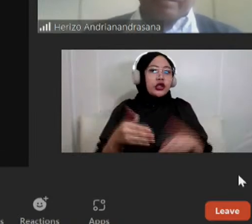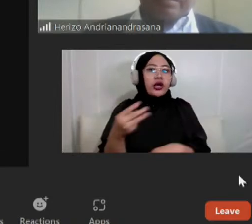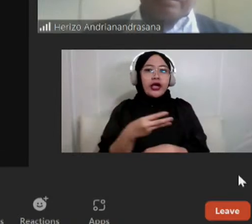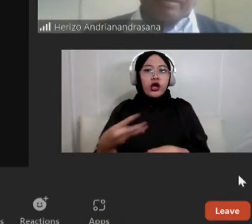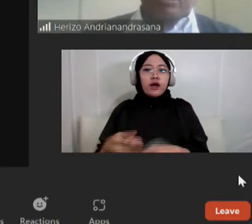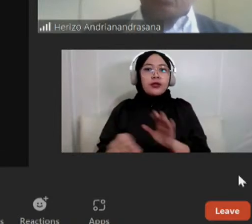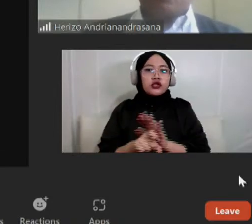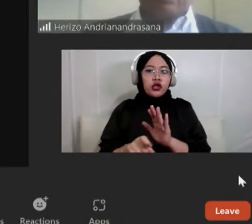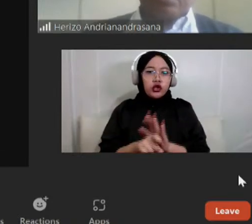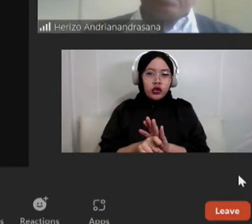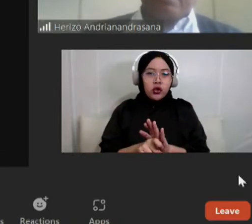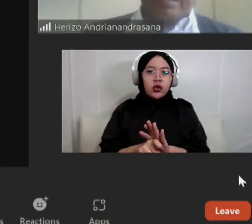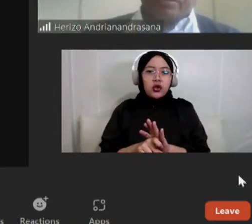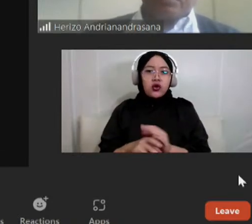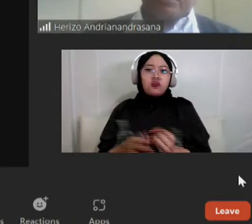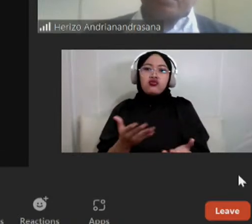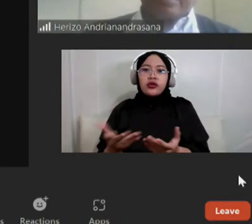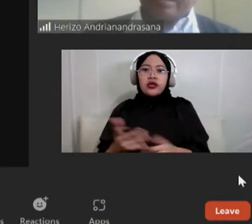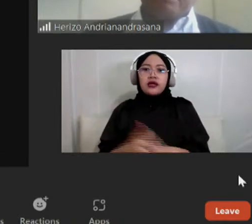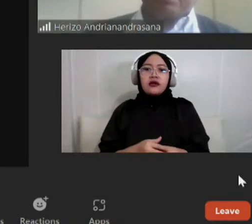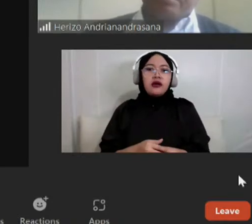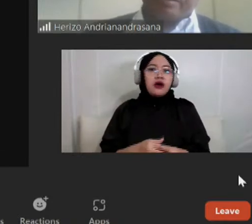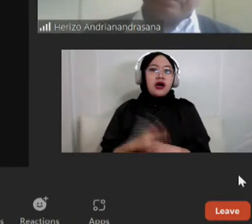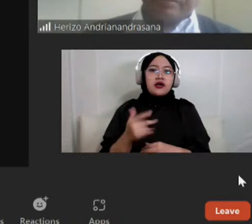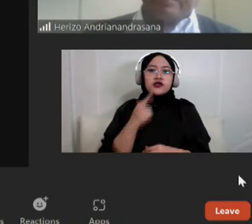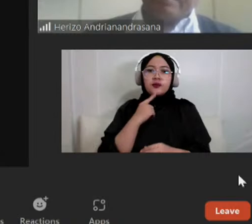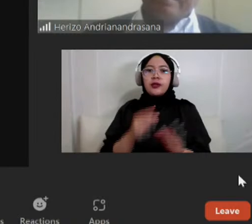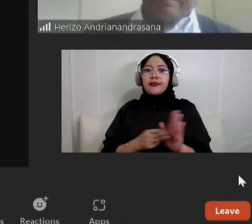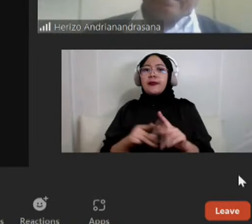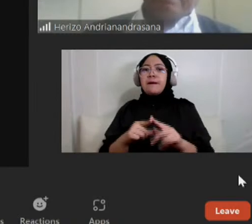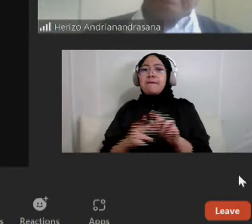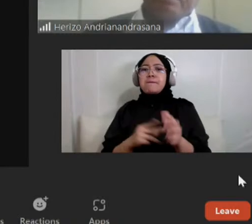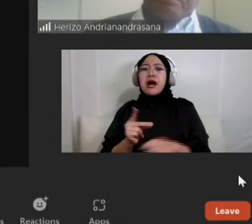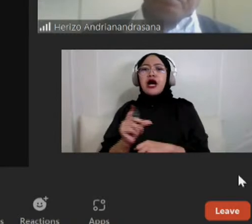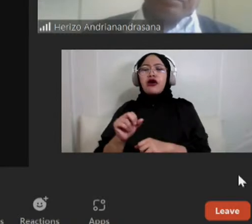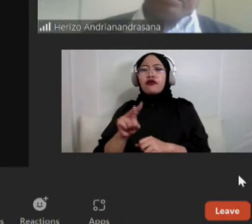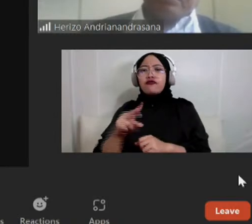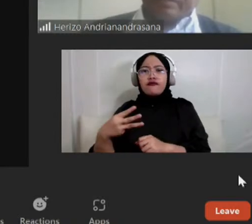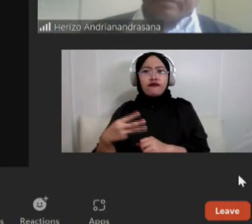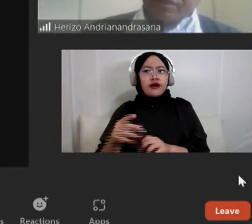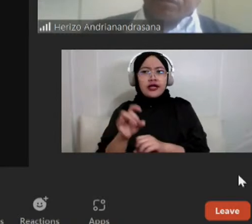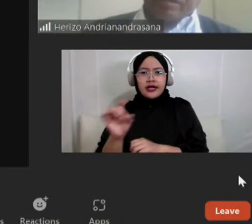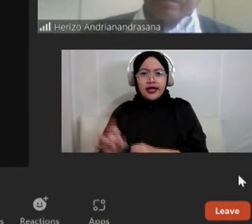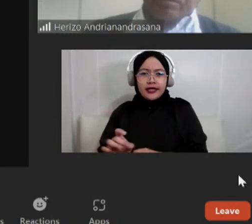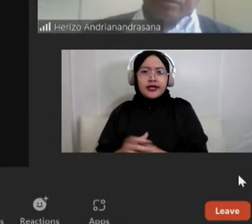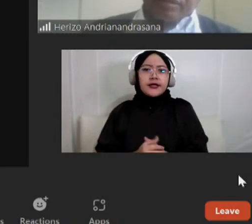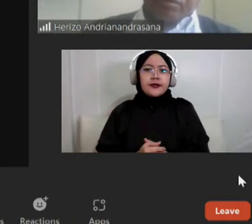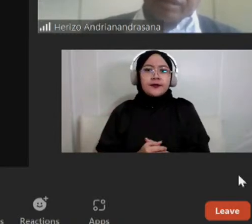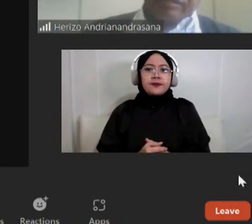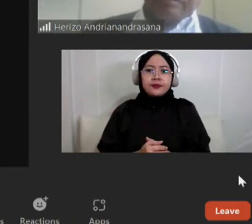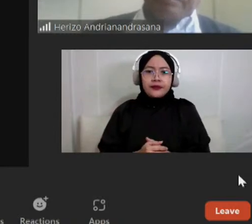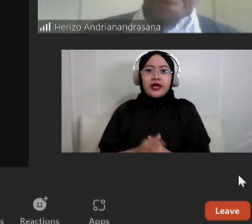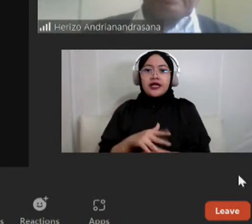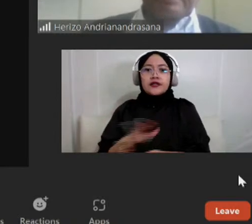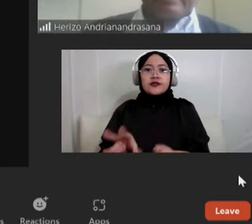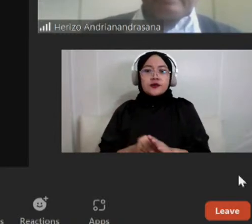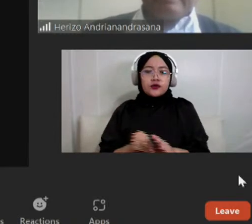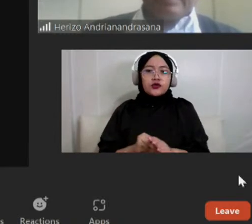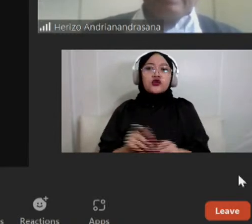example, cash crops or mangroves or crabs or anything, part of that ecological